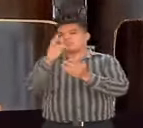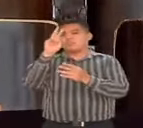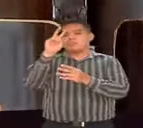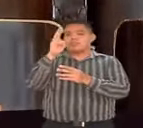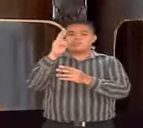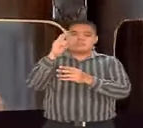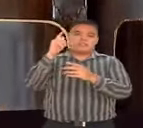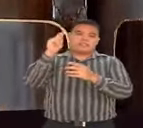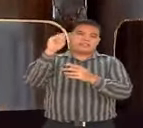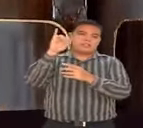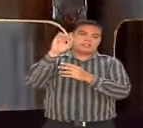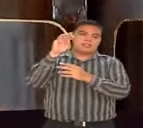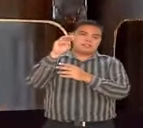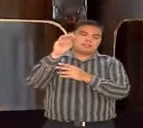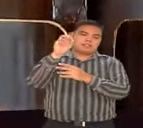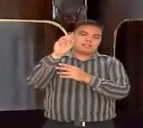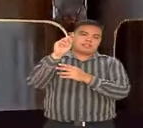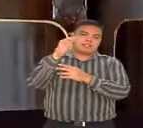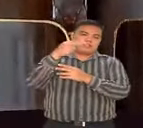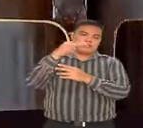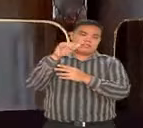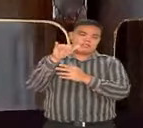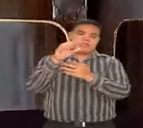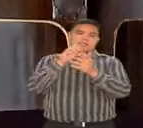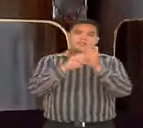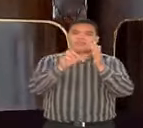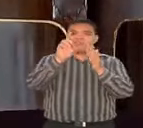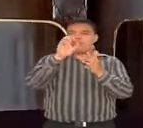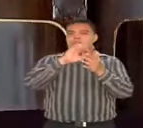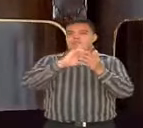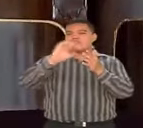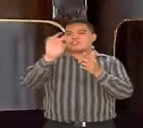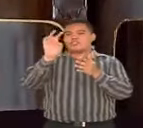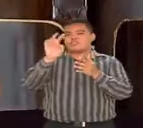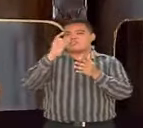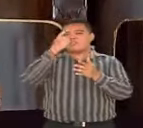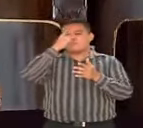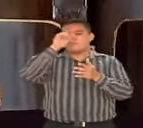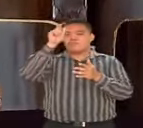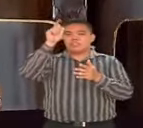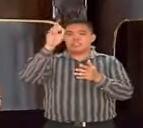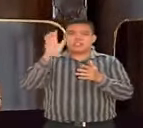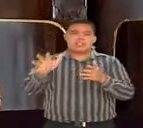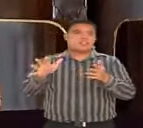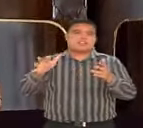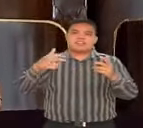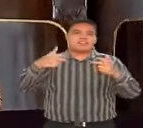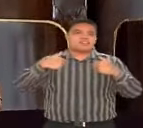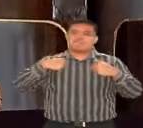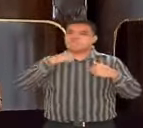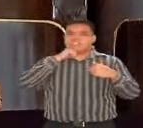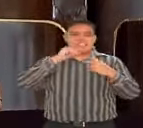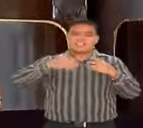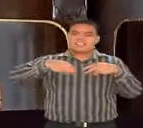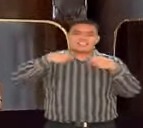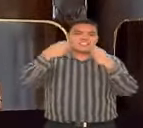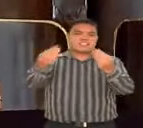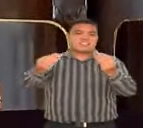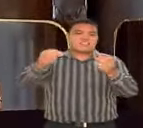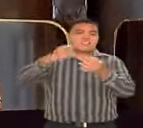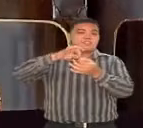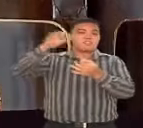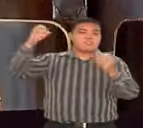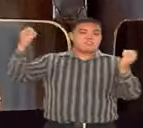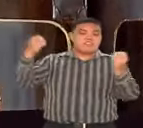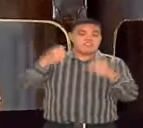1, verse number 7. Look at what the Bible says. 2 Timothy 1, 7. For God hath not given us the spirit of